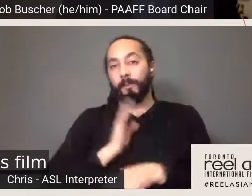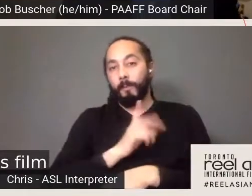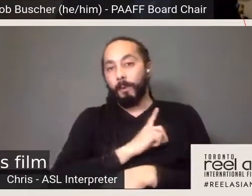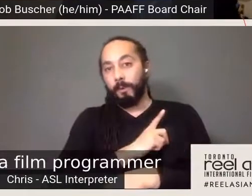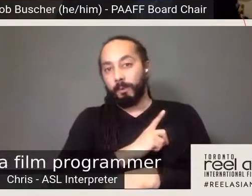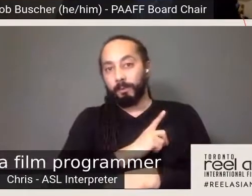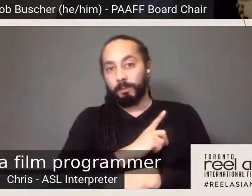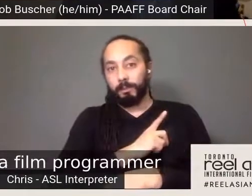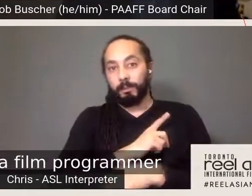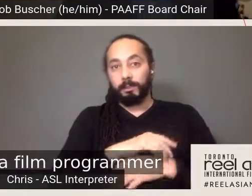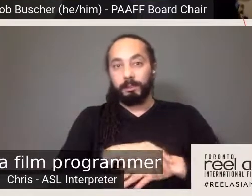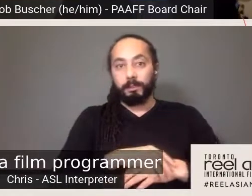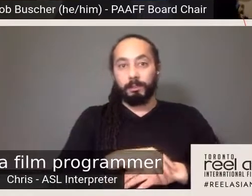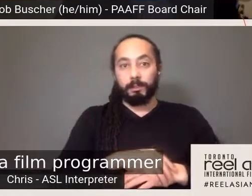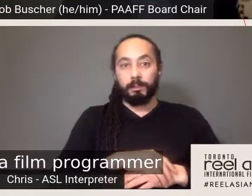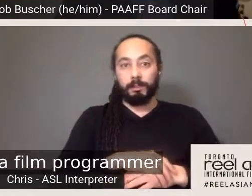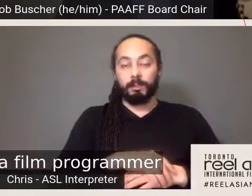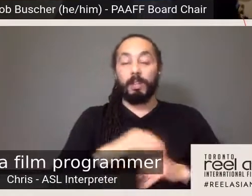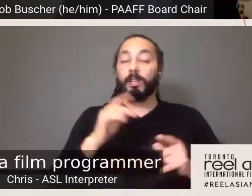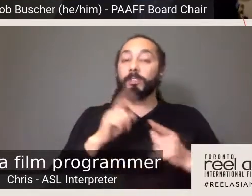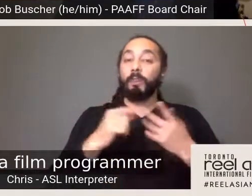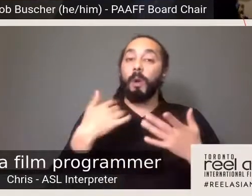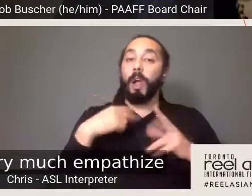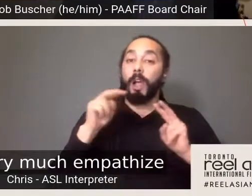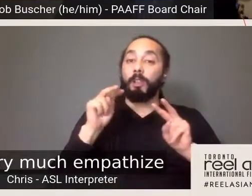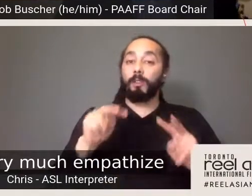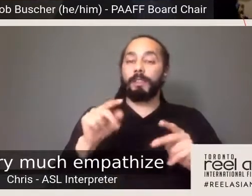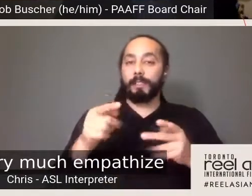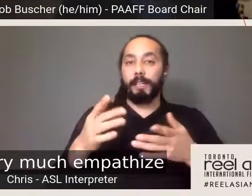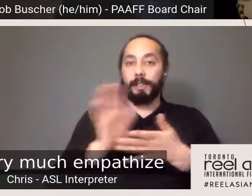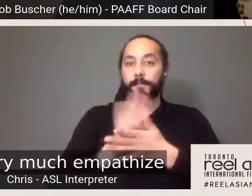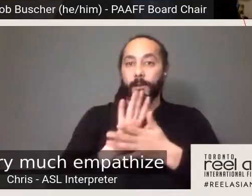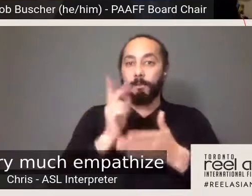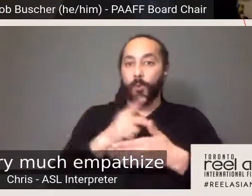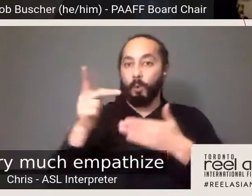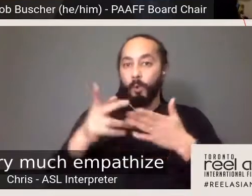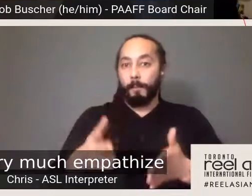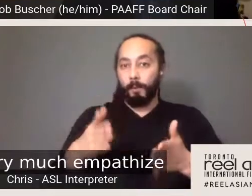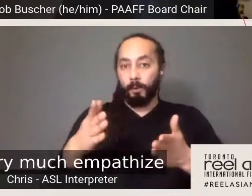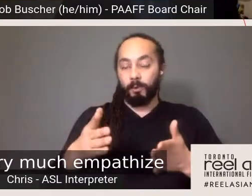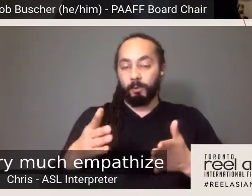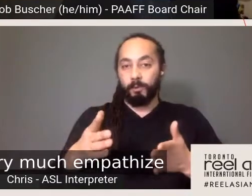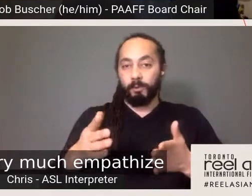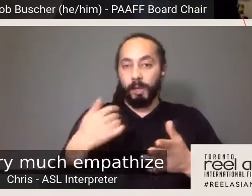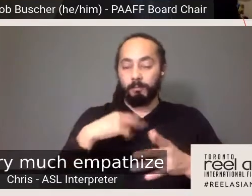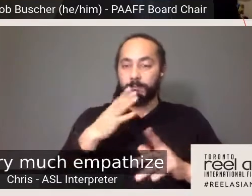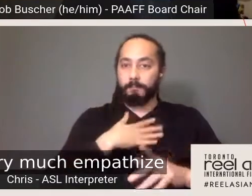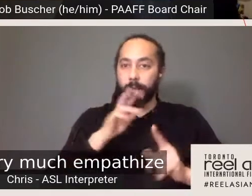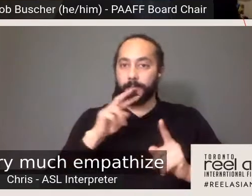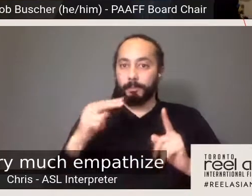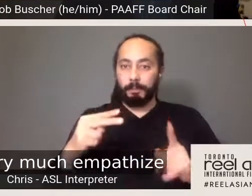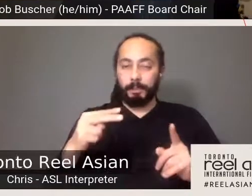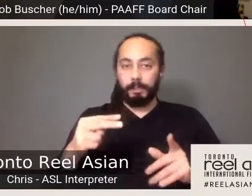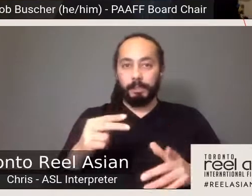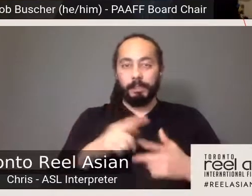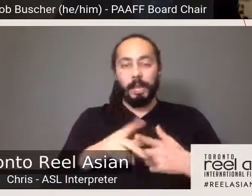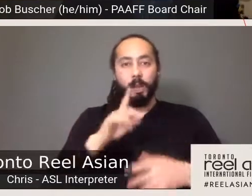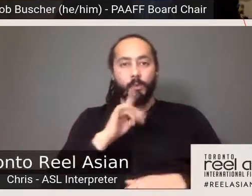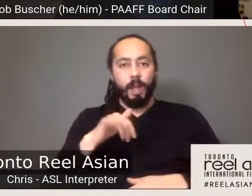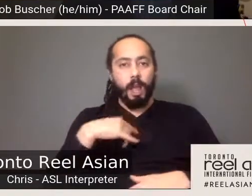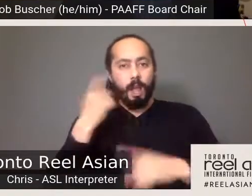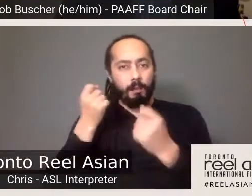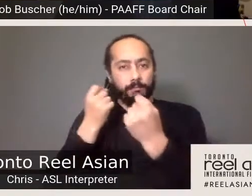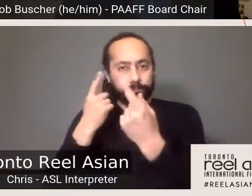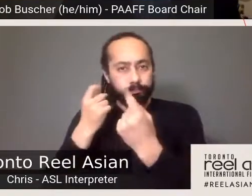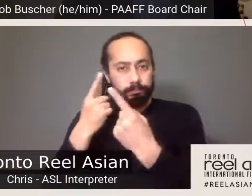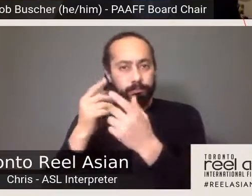at this film from the perspective of a film programmer and understand and very much empathize with the folks